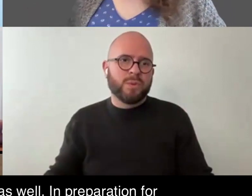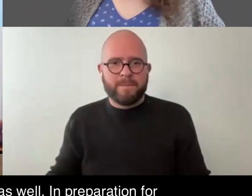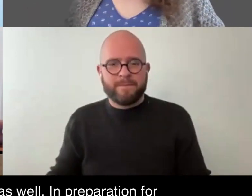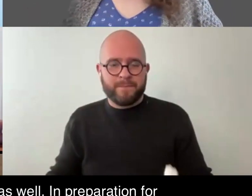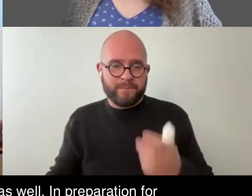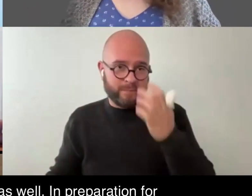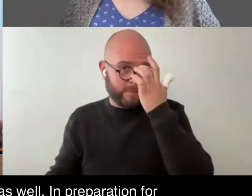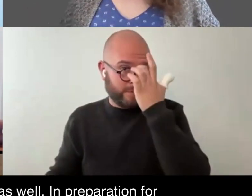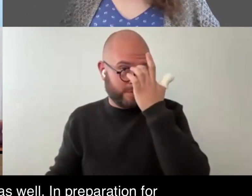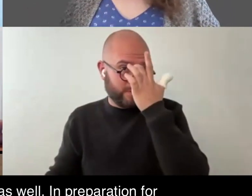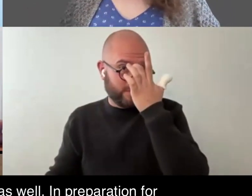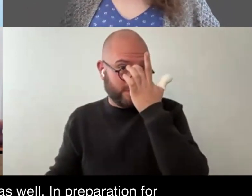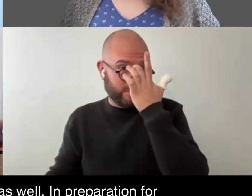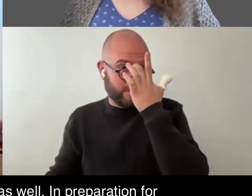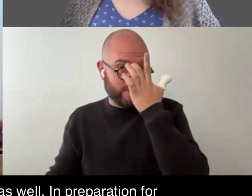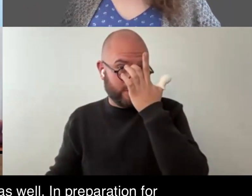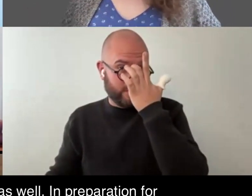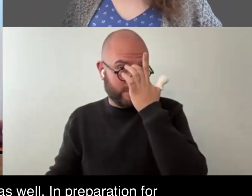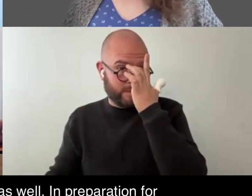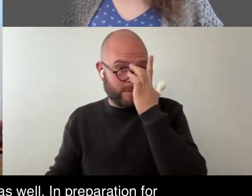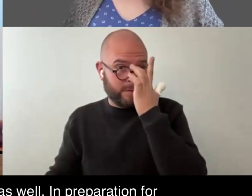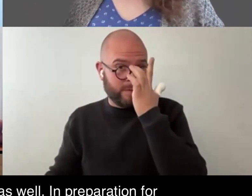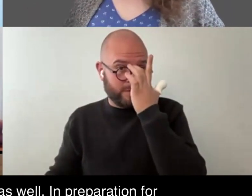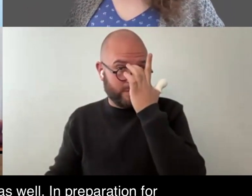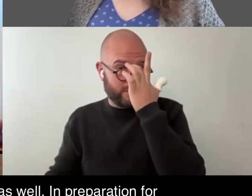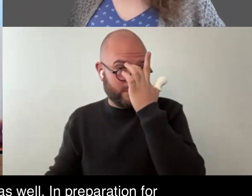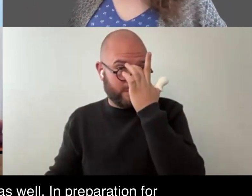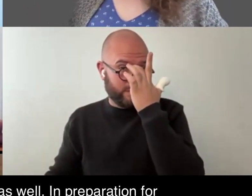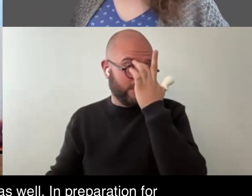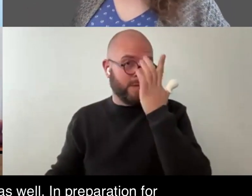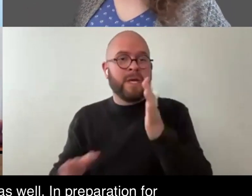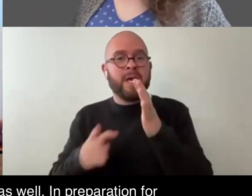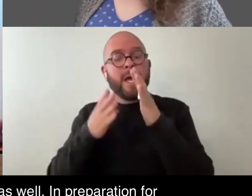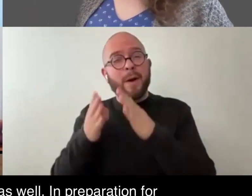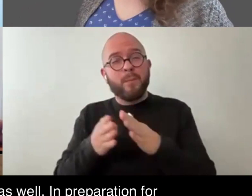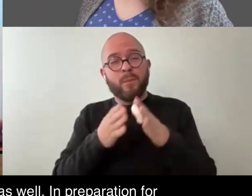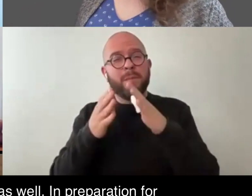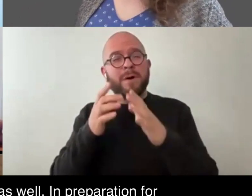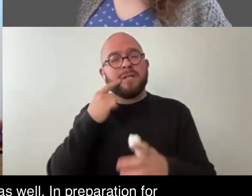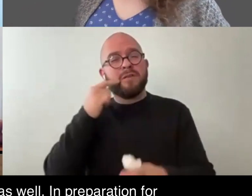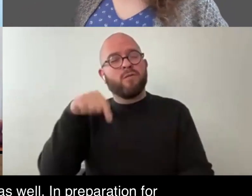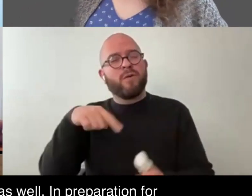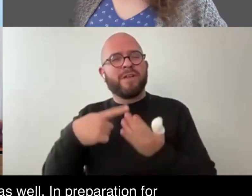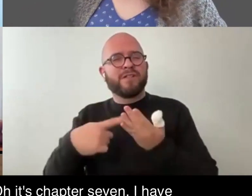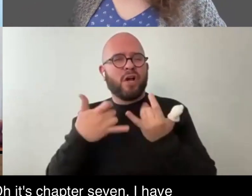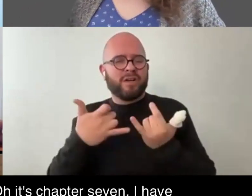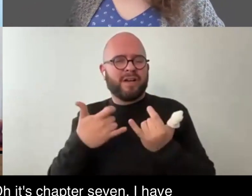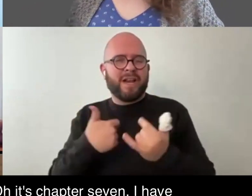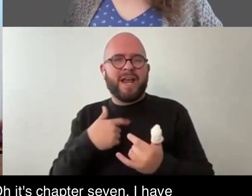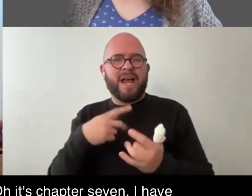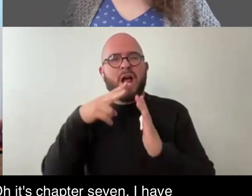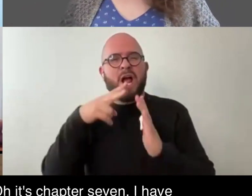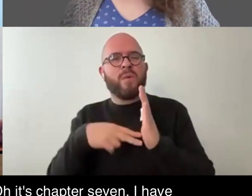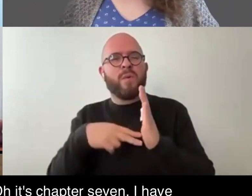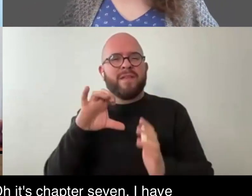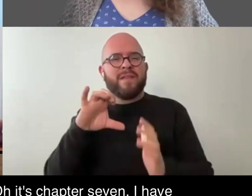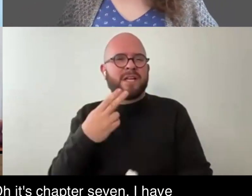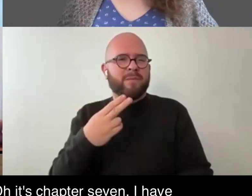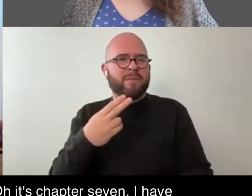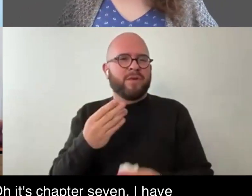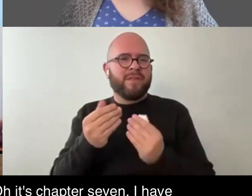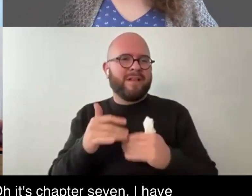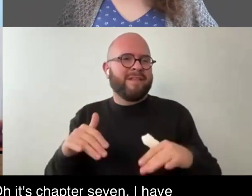In preparation for our talk today, I was rereading the chapter, The Land You Cannot